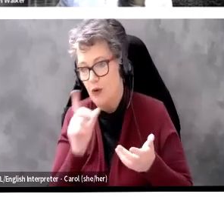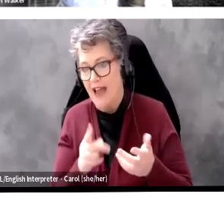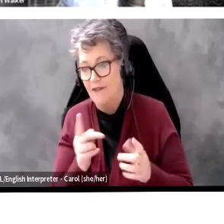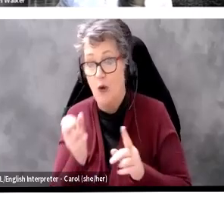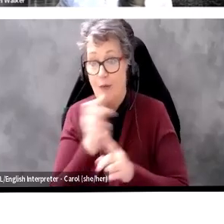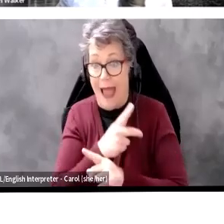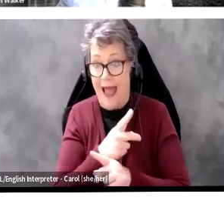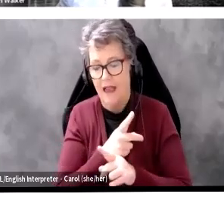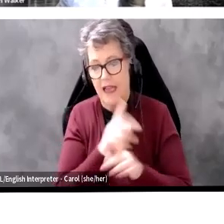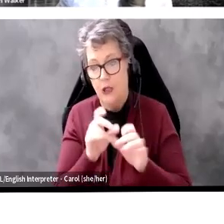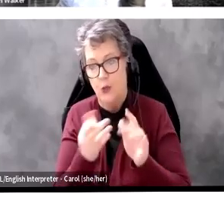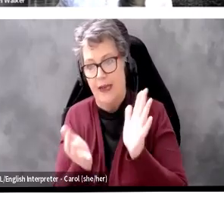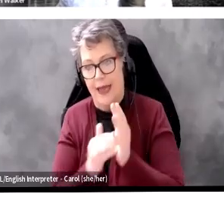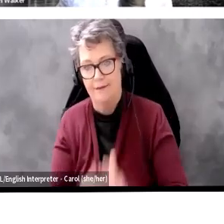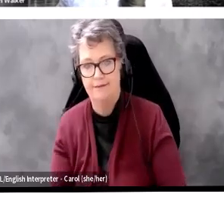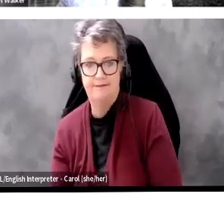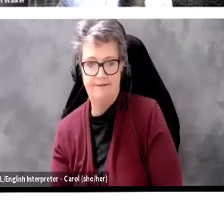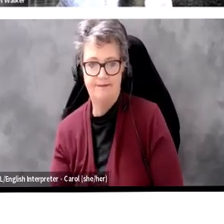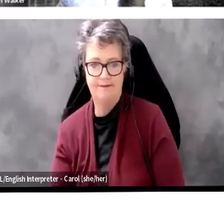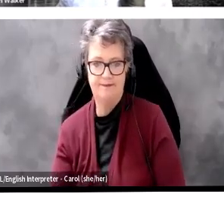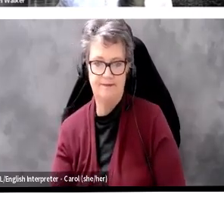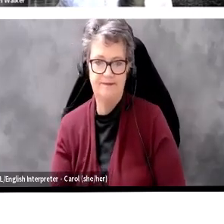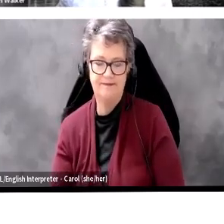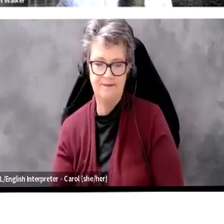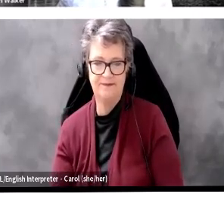back and do this.